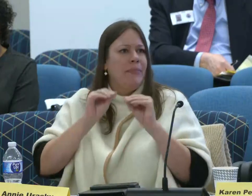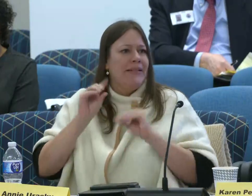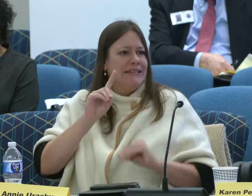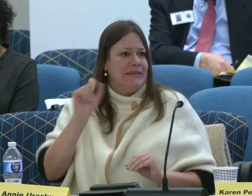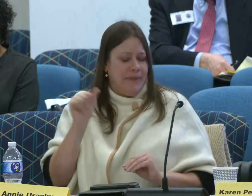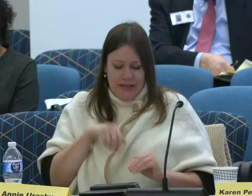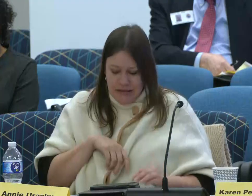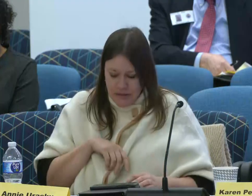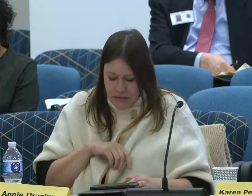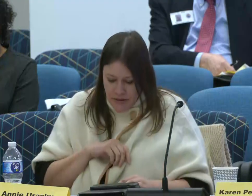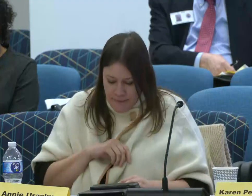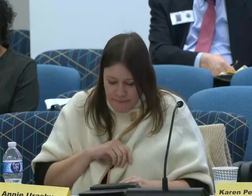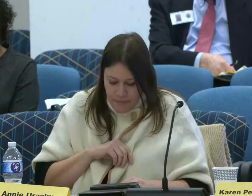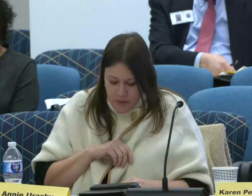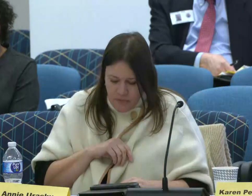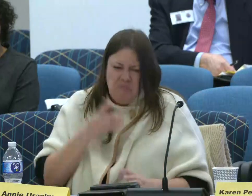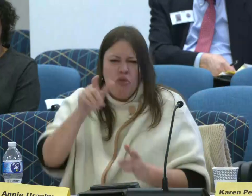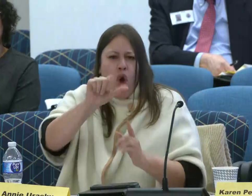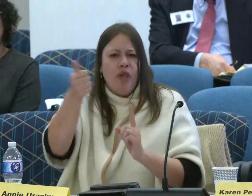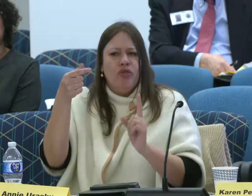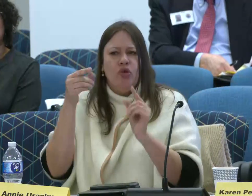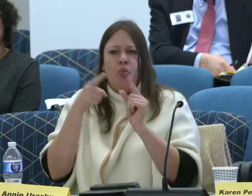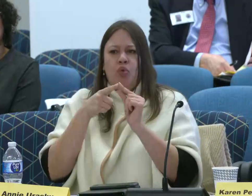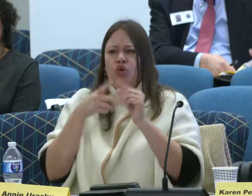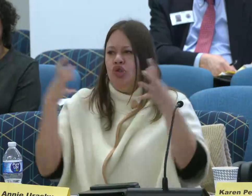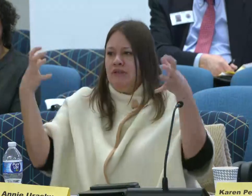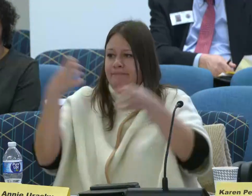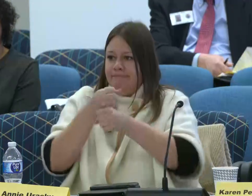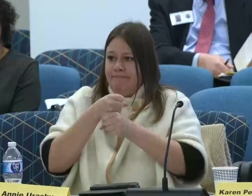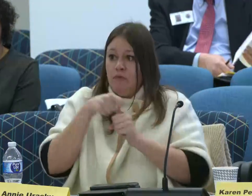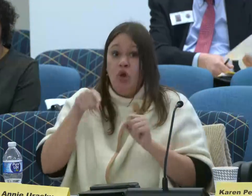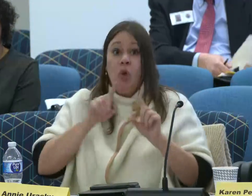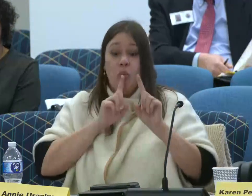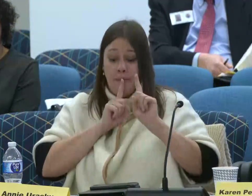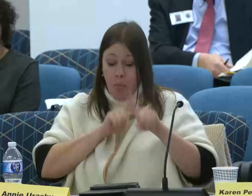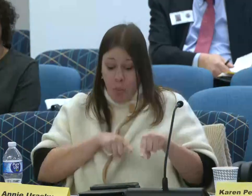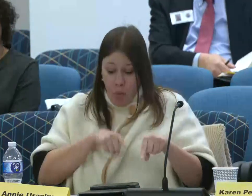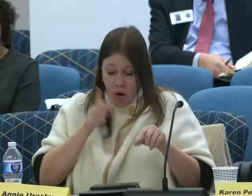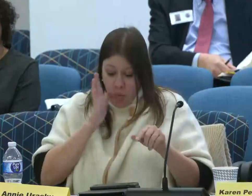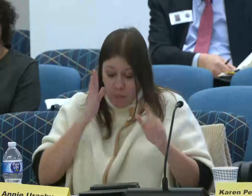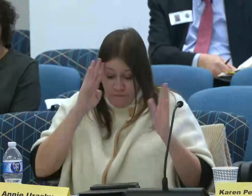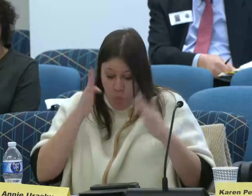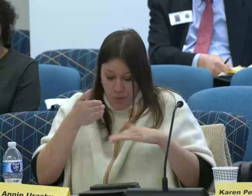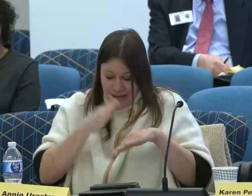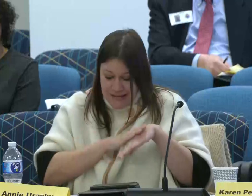example, any cognitive movement disabilities or